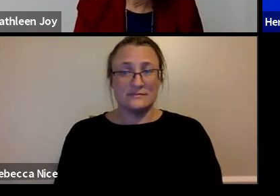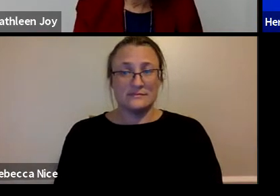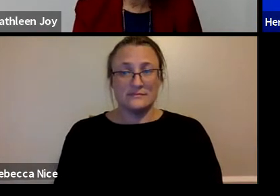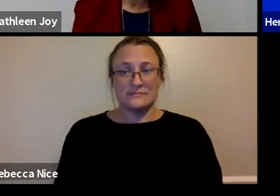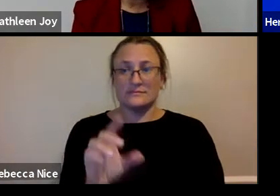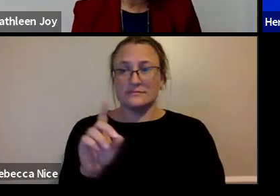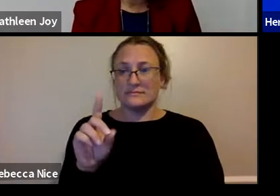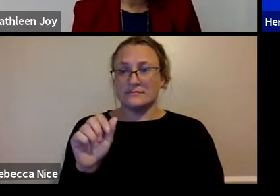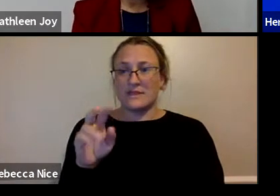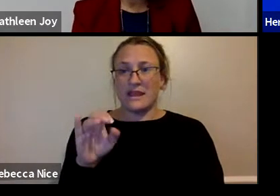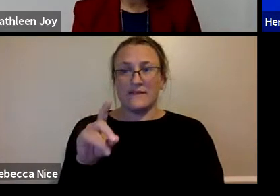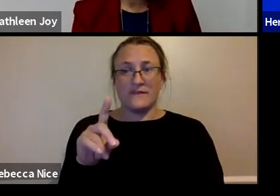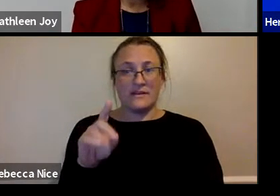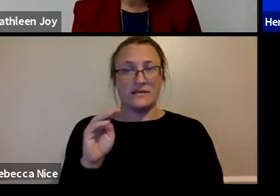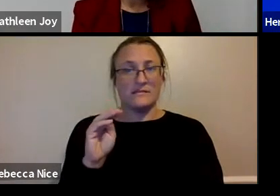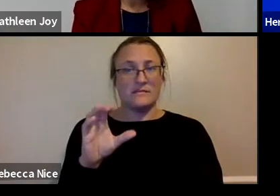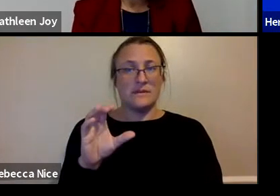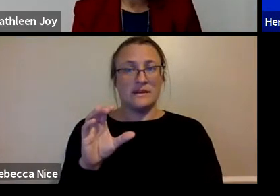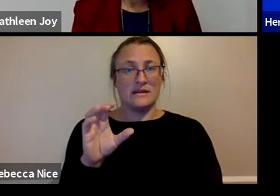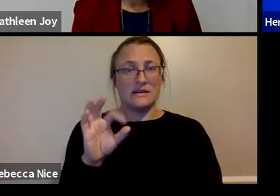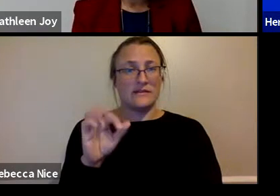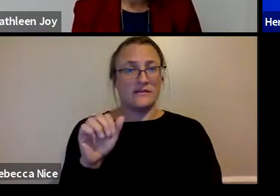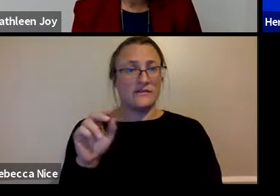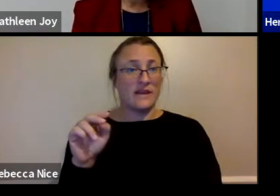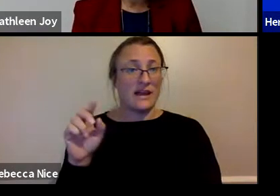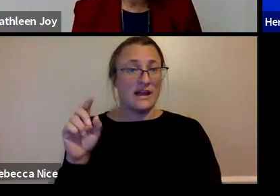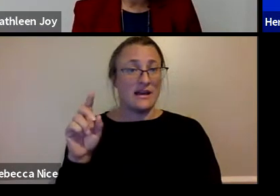David McFadden.